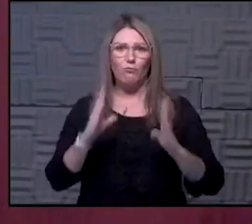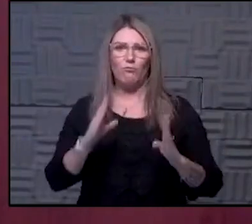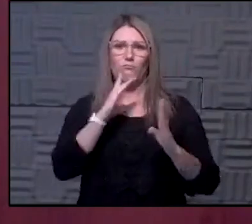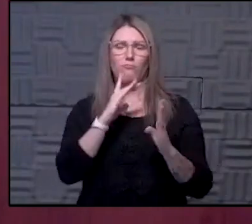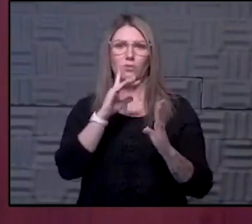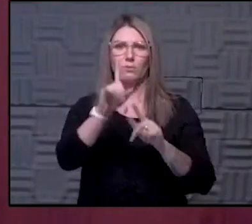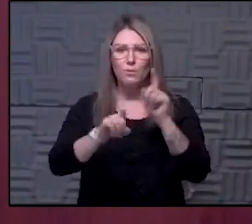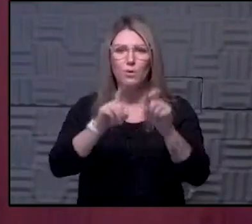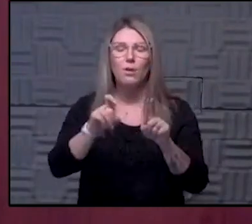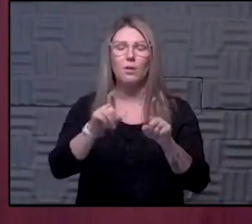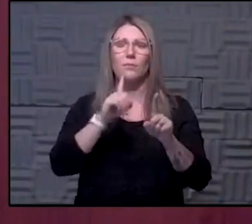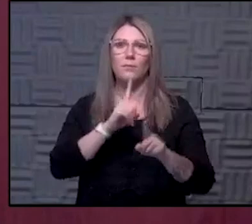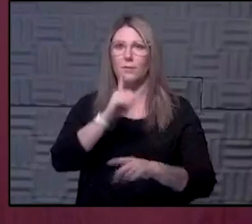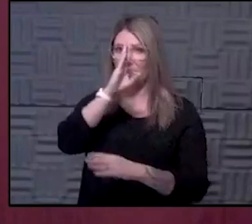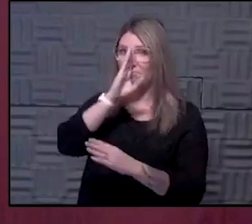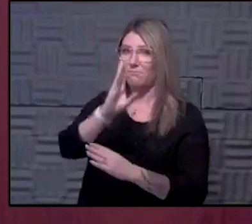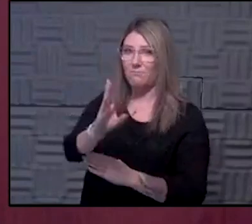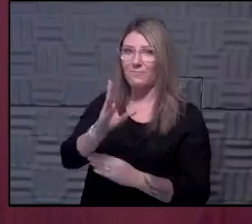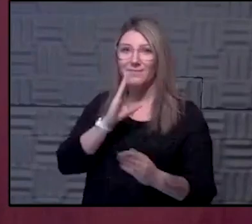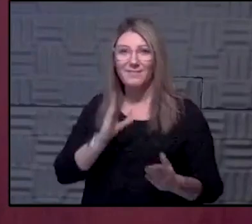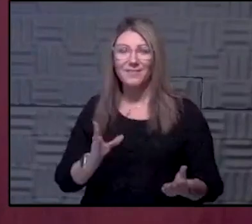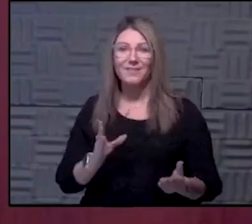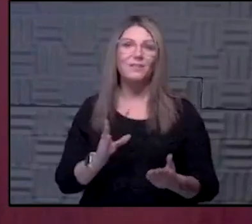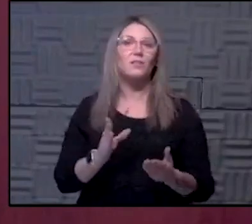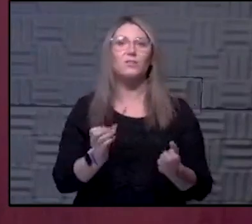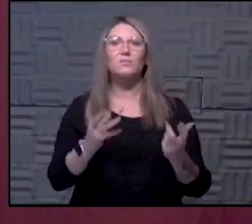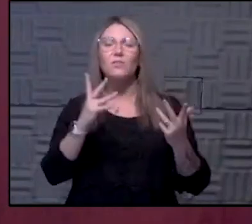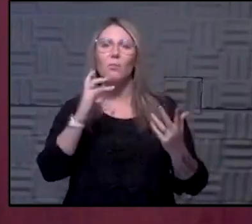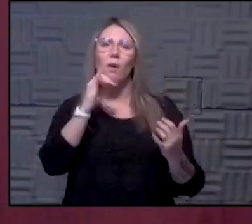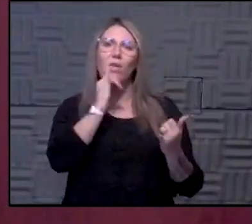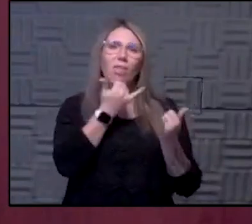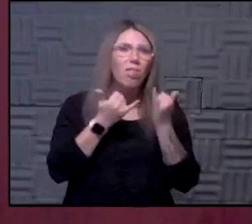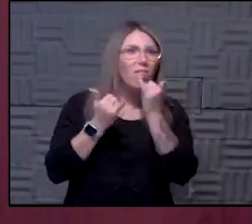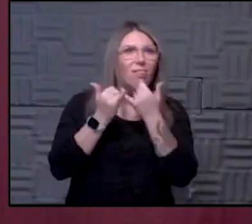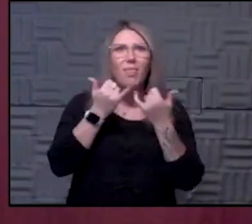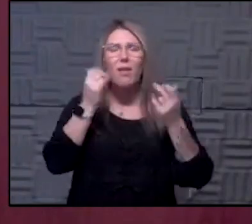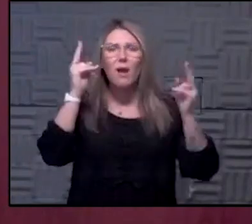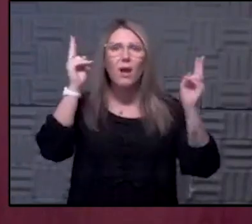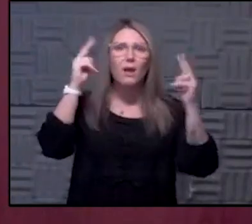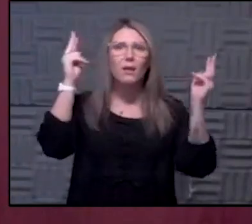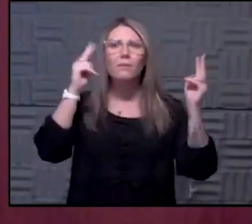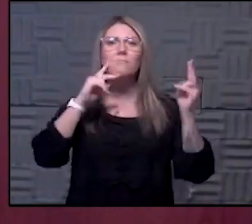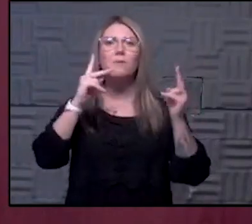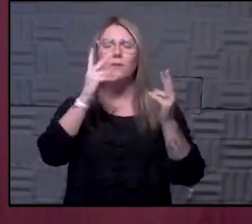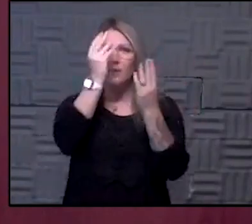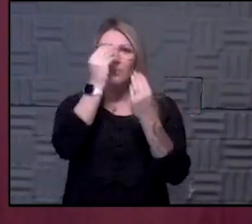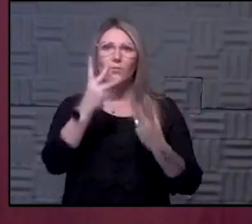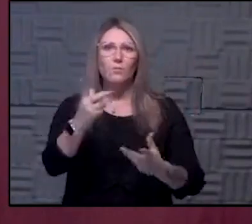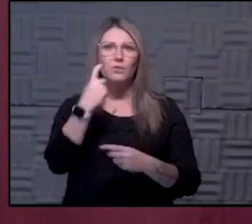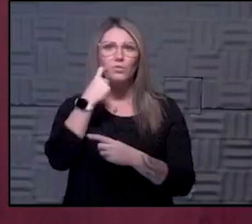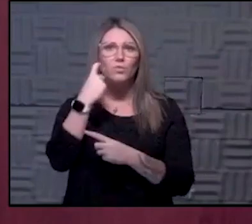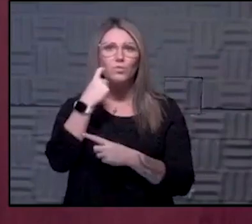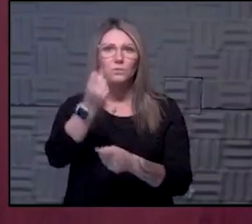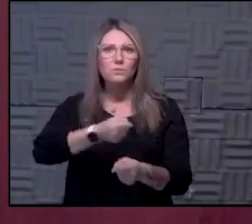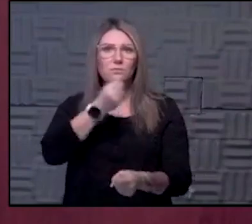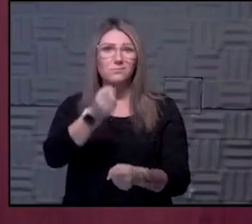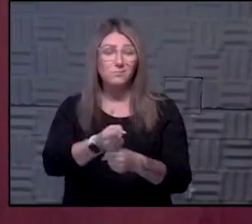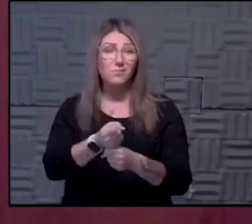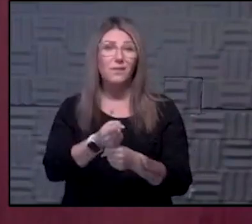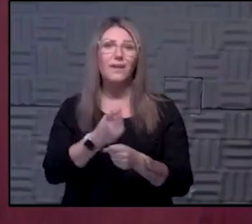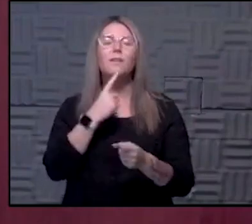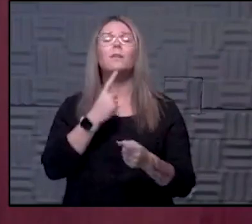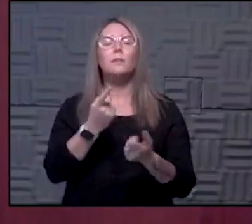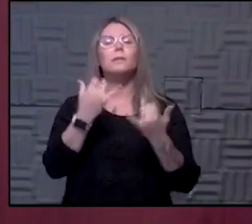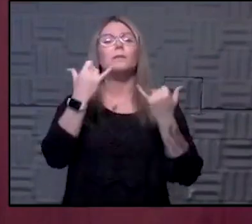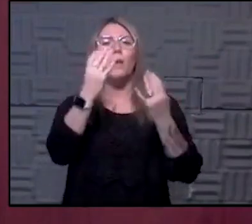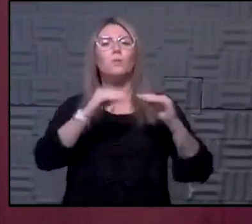set them straight, because as you know, there's been so much mis and disinformation in the last year. It's cleared up a little bit